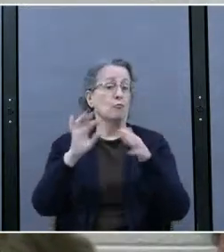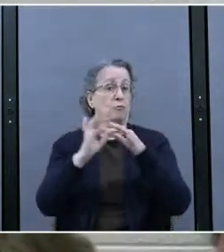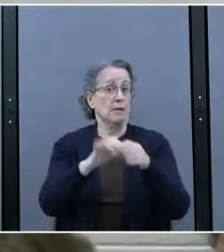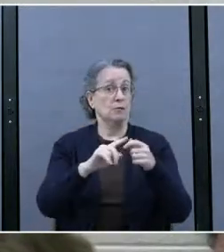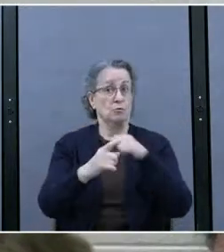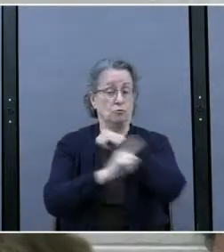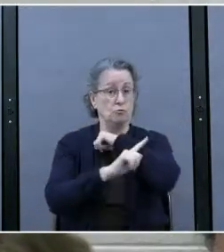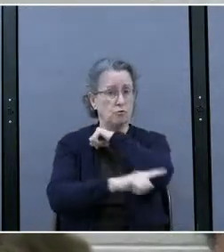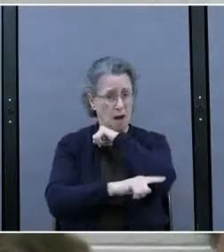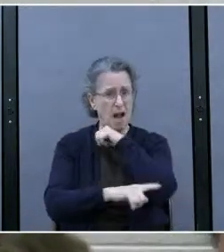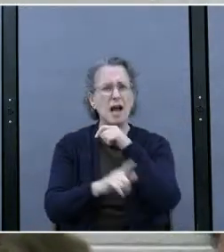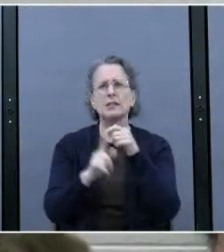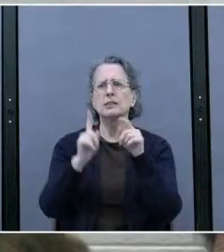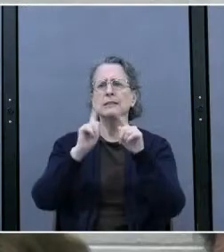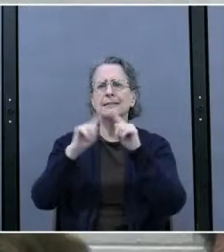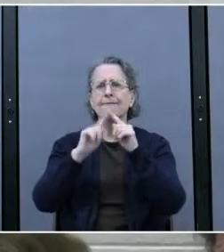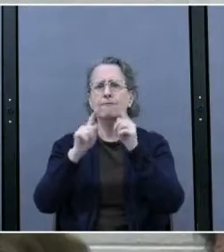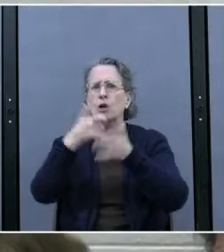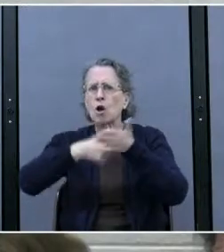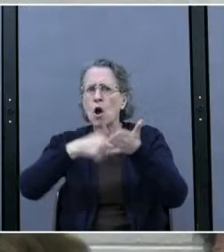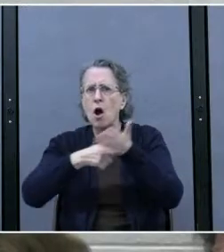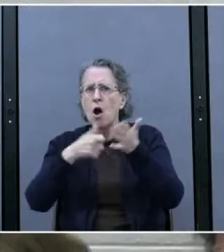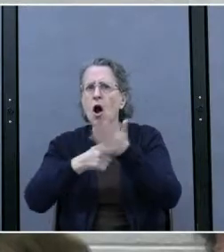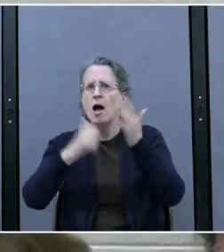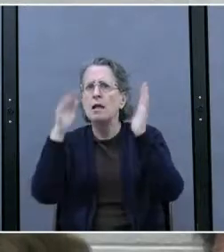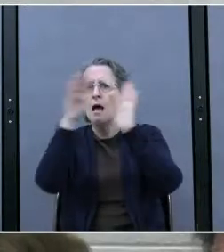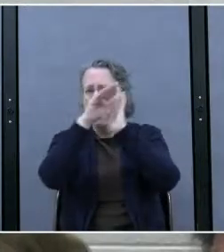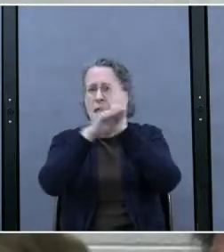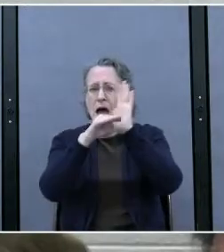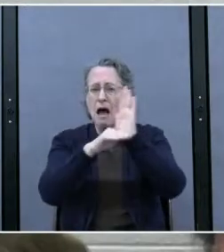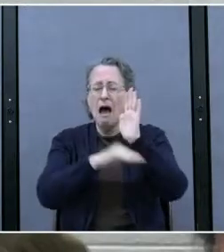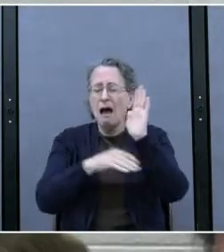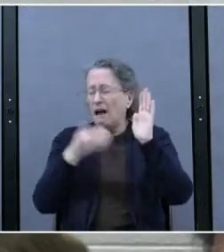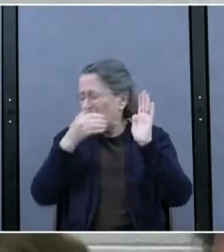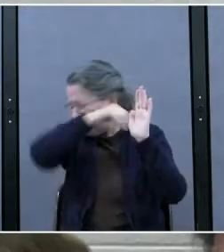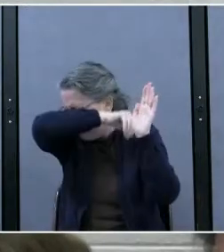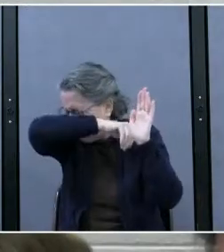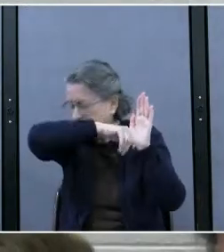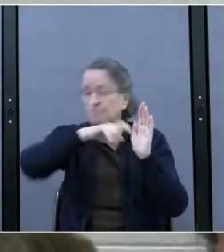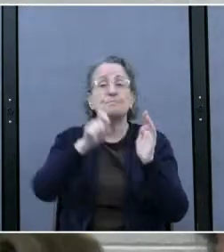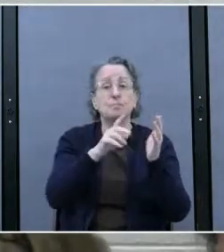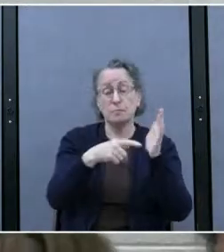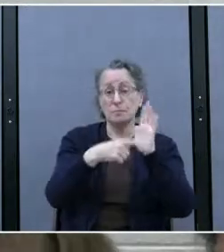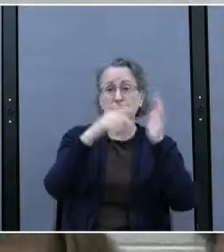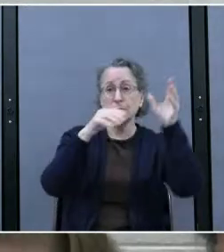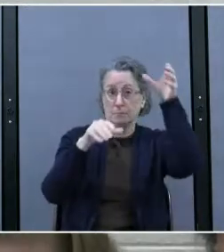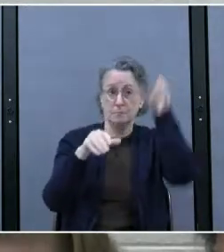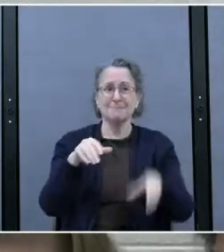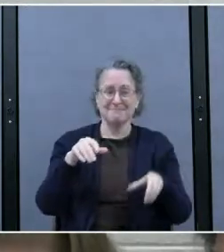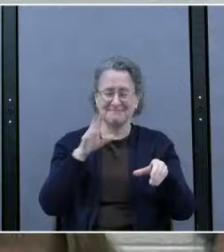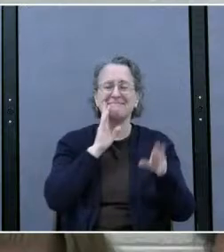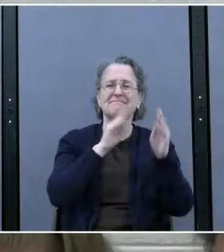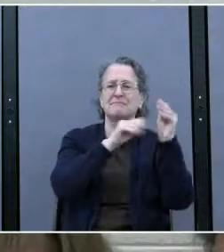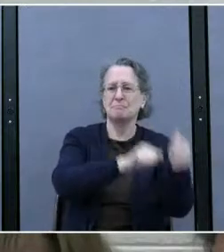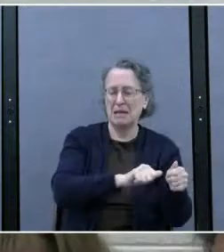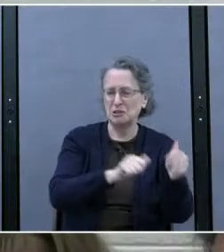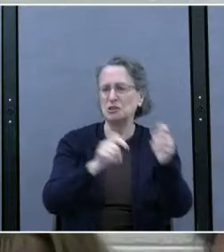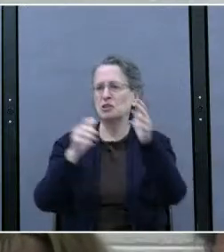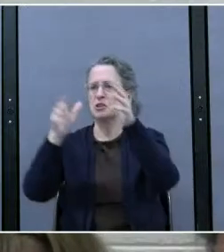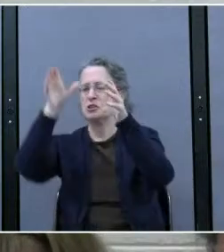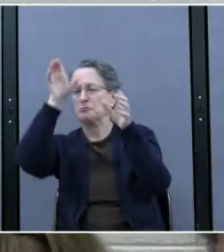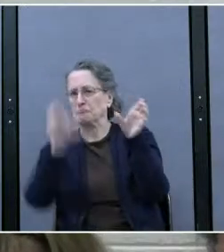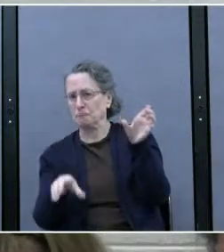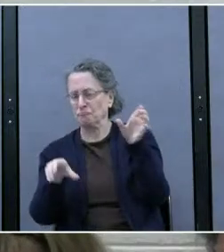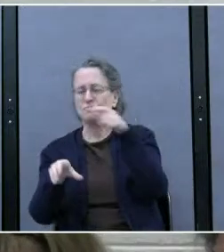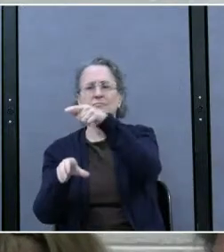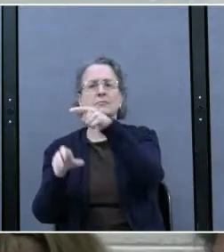And they have expenditures and revenue. And I'm curious, I don't see anything reflected there about selling the